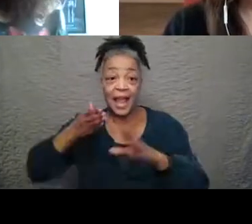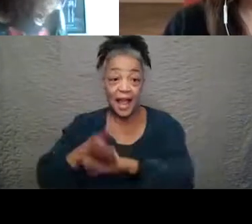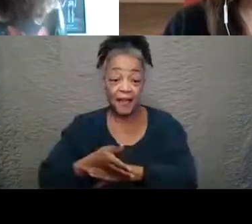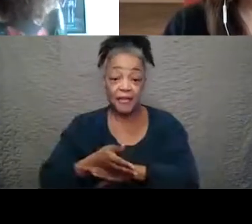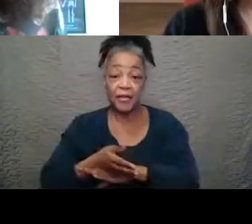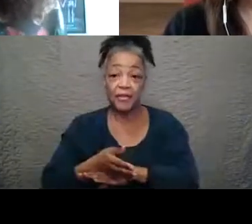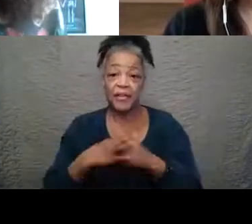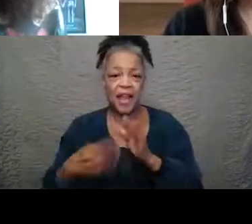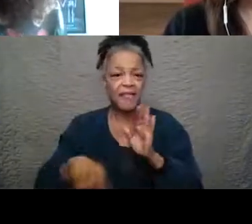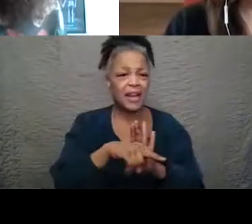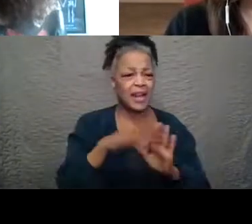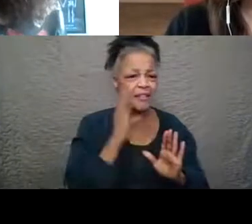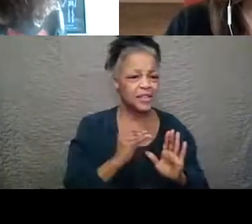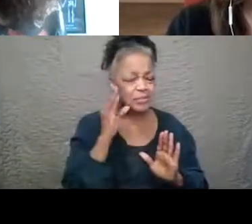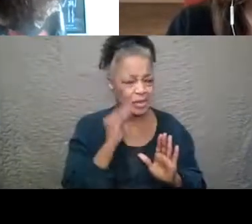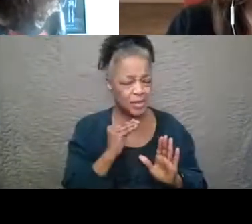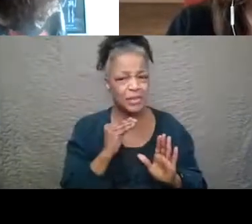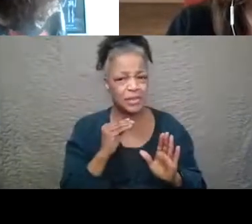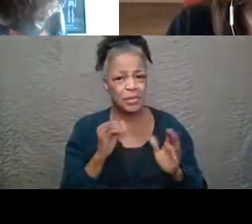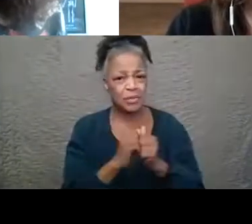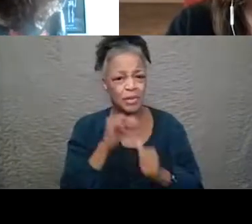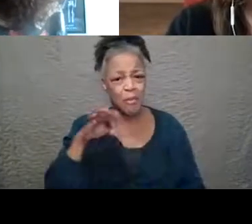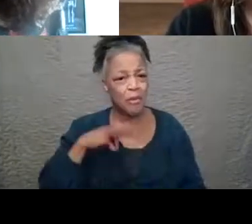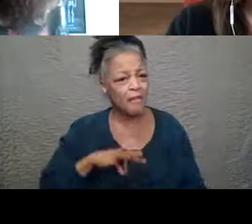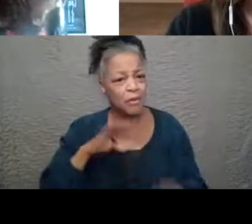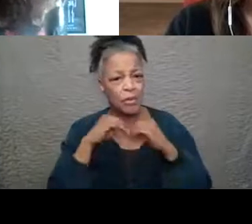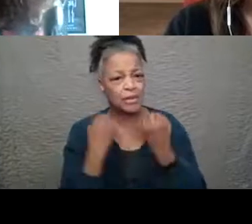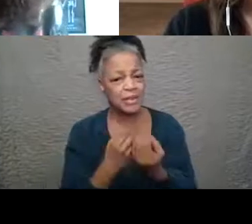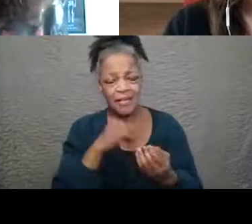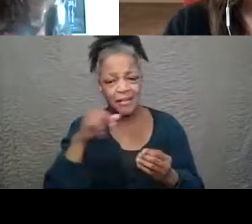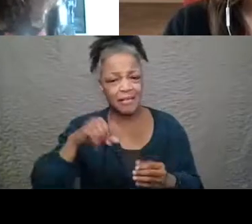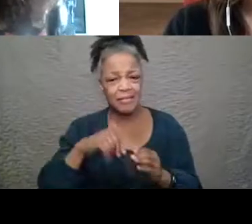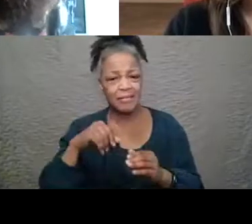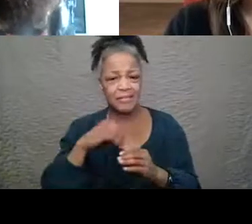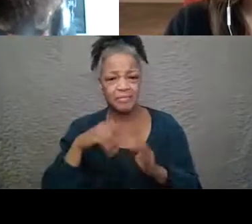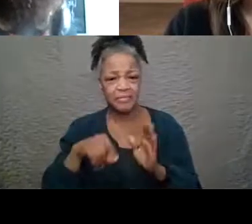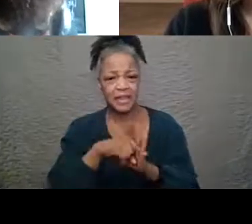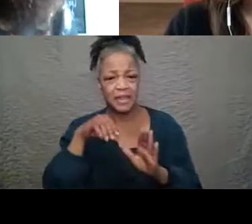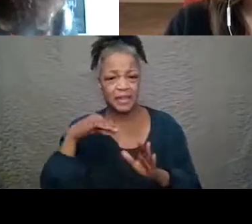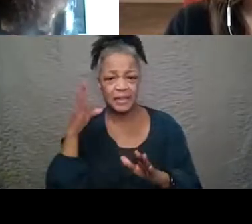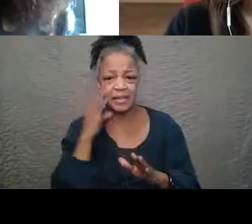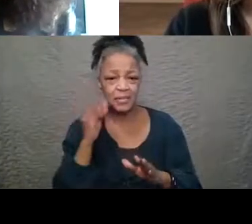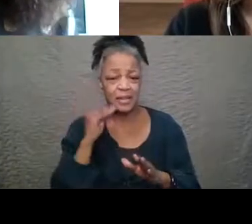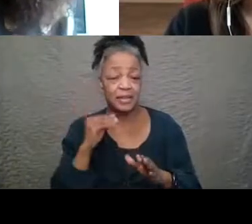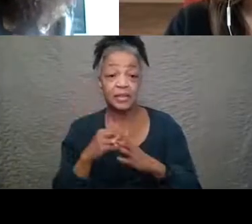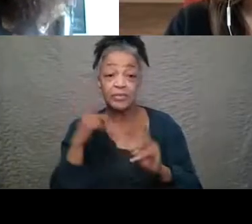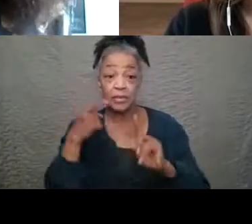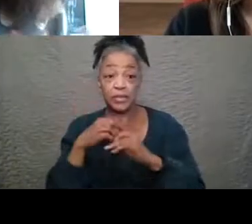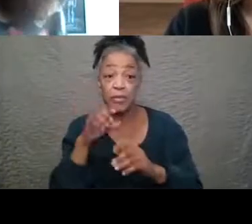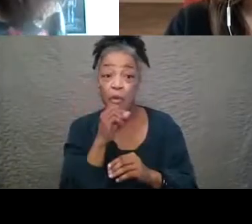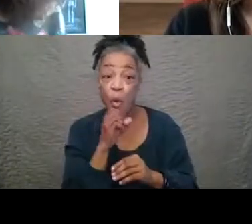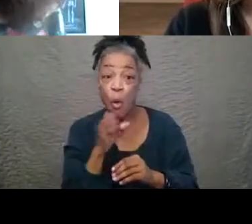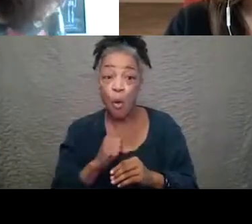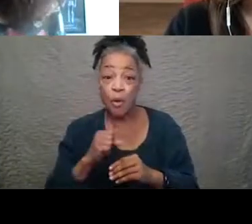really negative experiences with nonprofit organizations, particularly some of the old guard organizations,